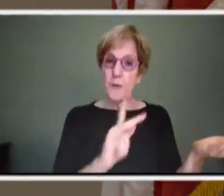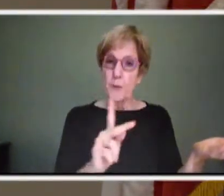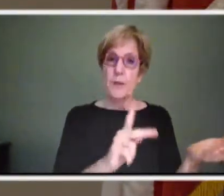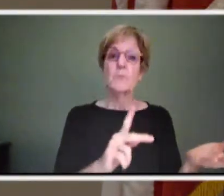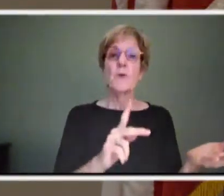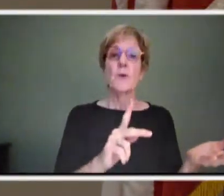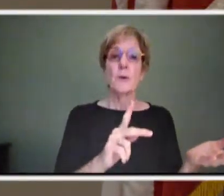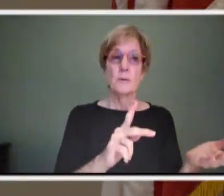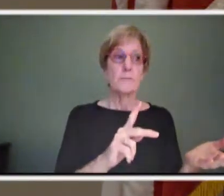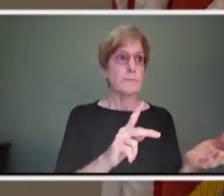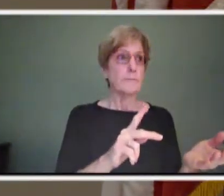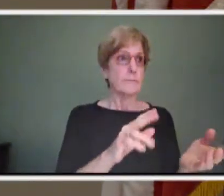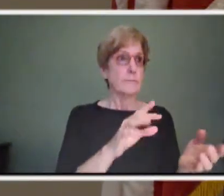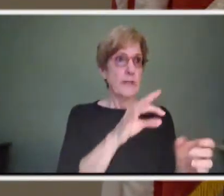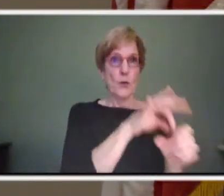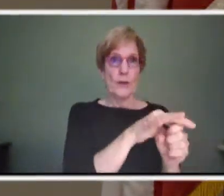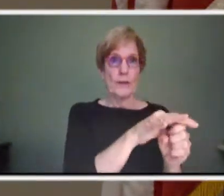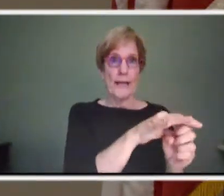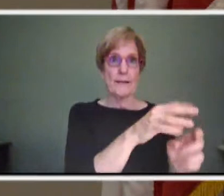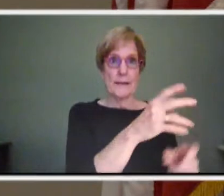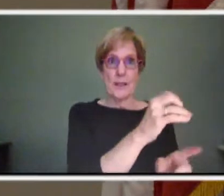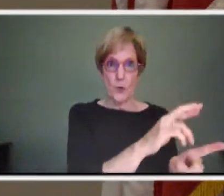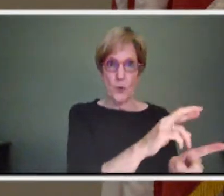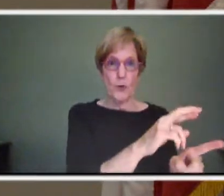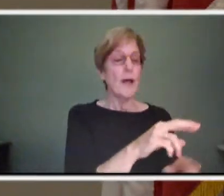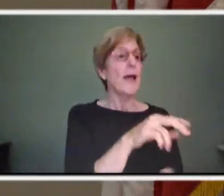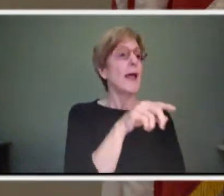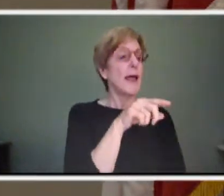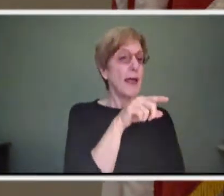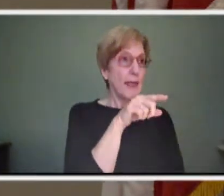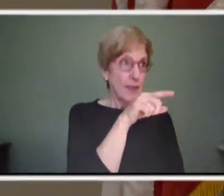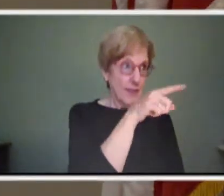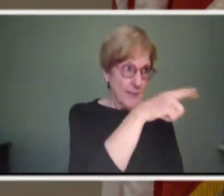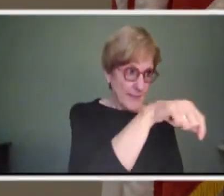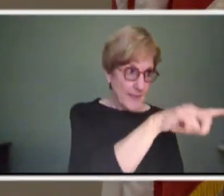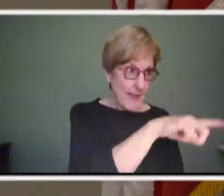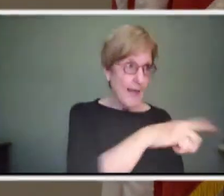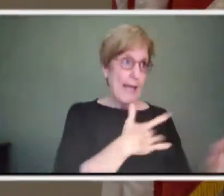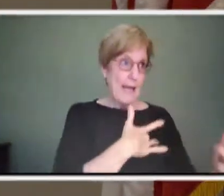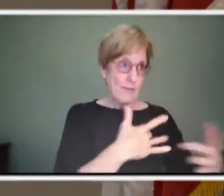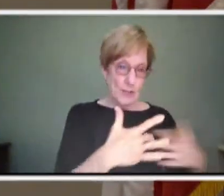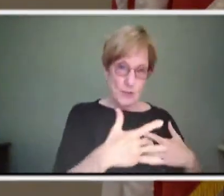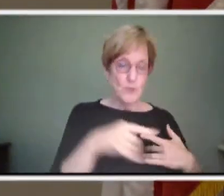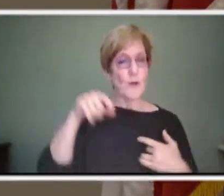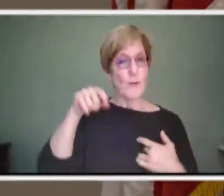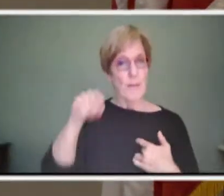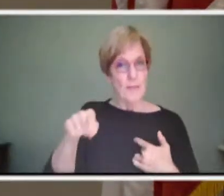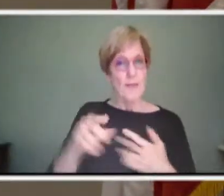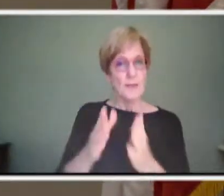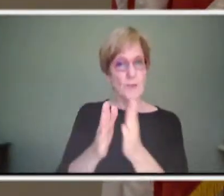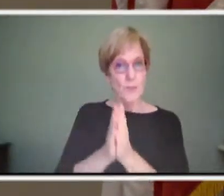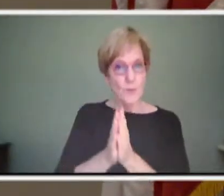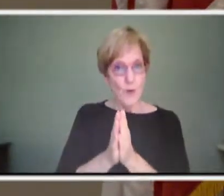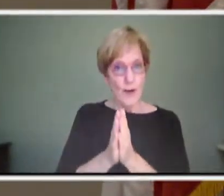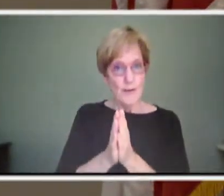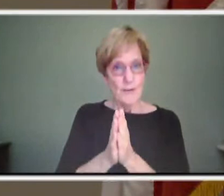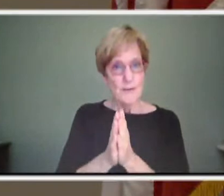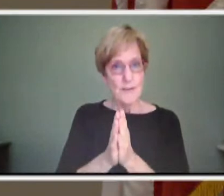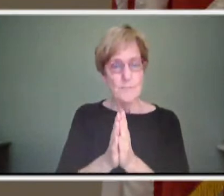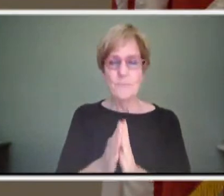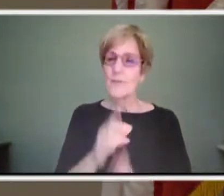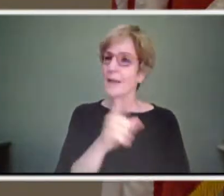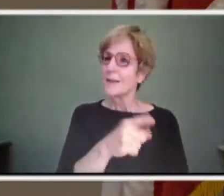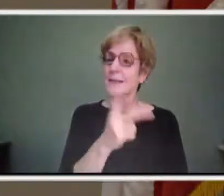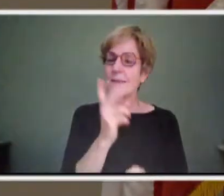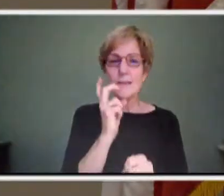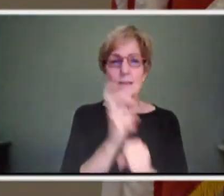her in have an issue with the petition that we now have. And so, this is a tough decision.